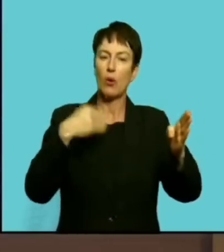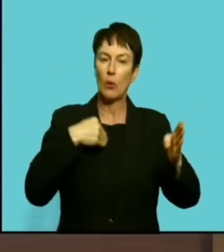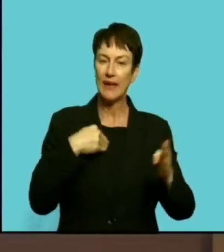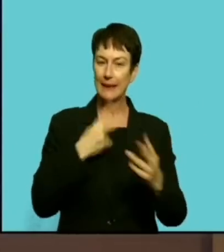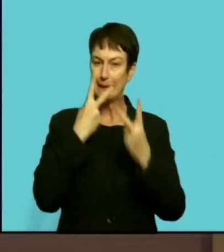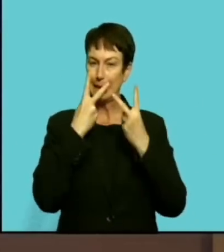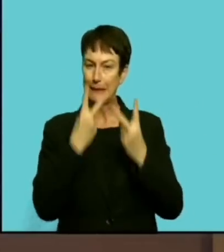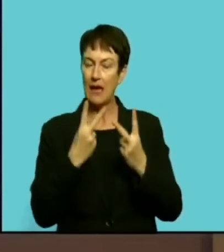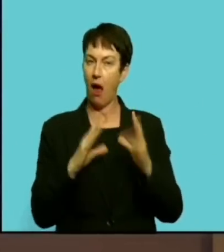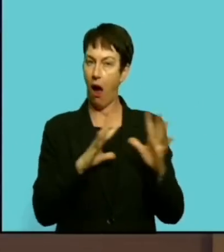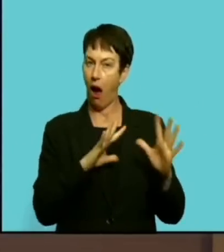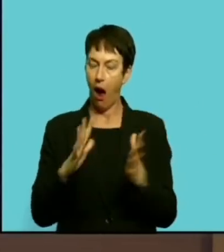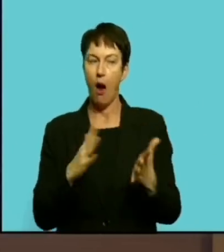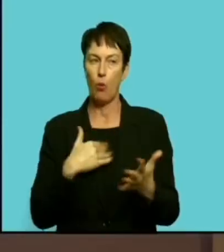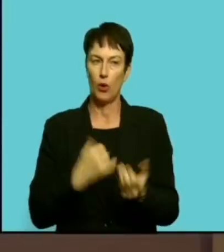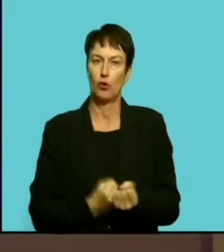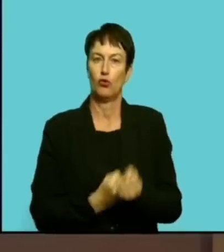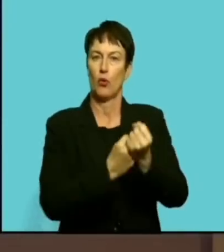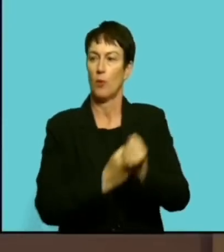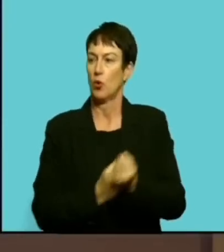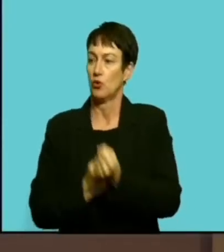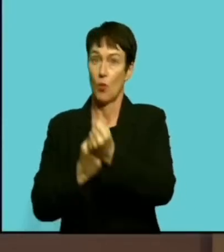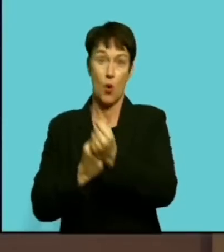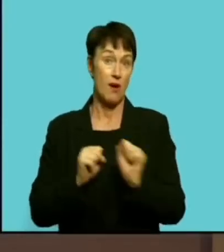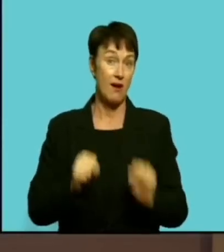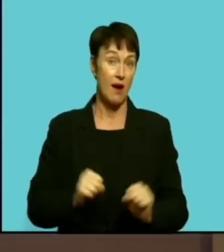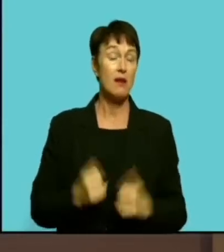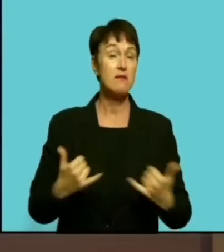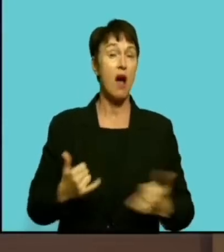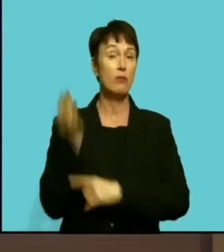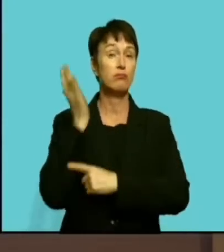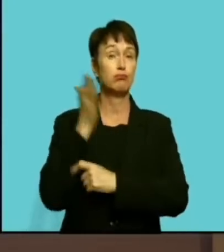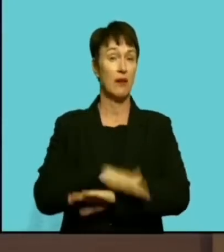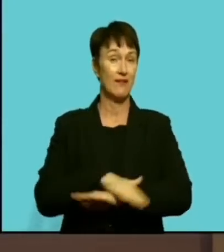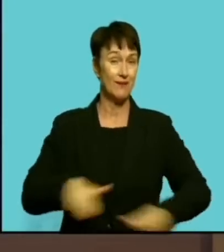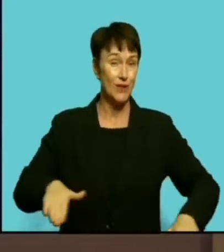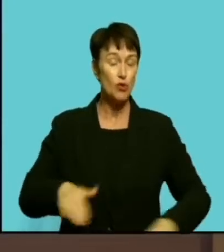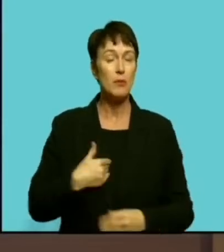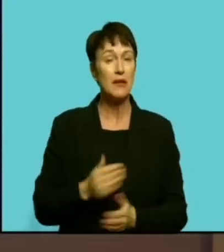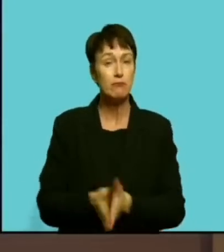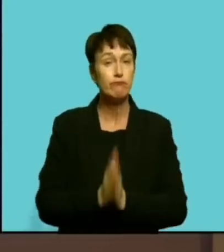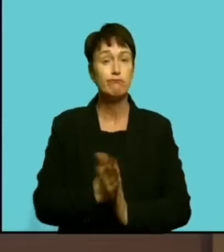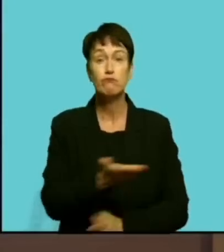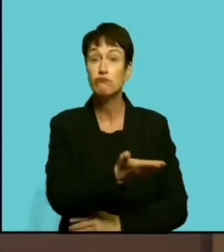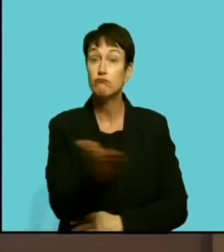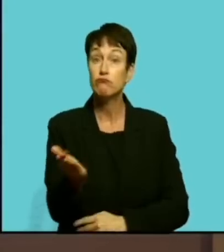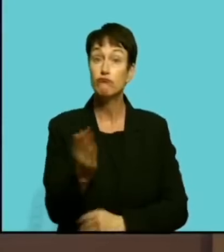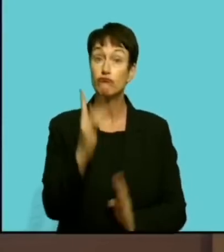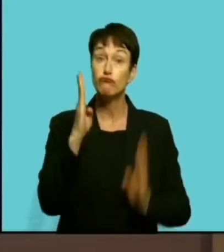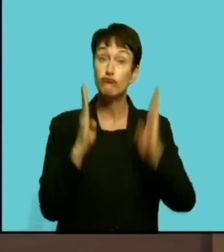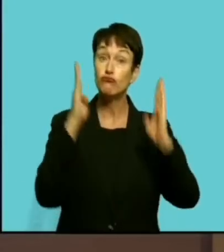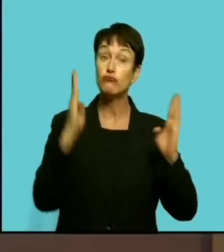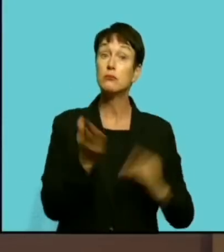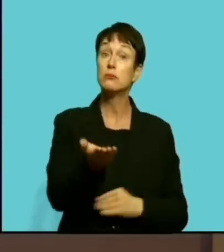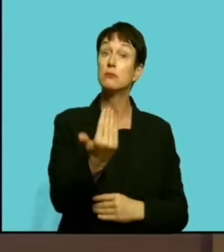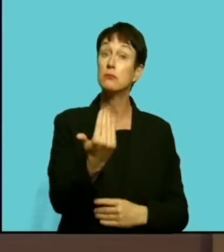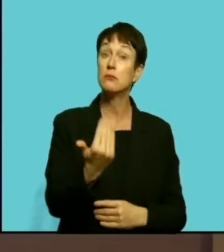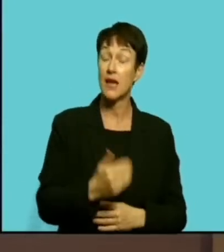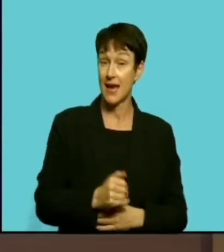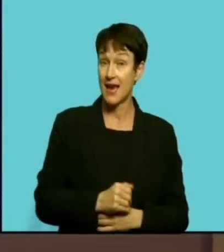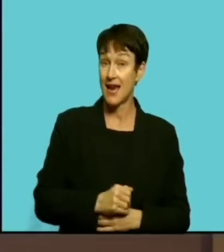would like to invite members of the media to pose their questions, and Zayanda